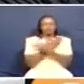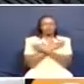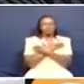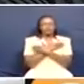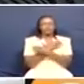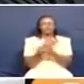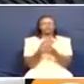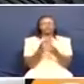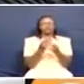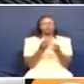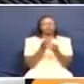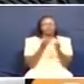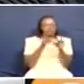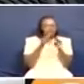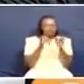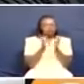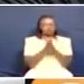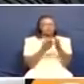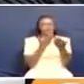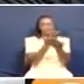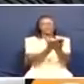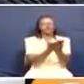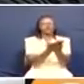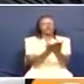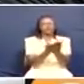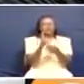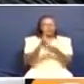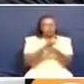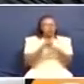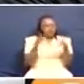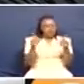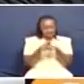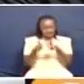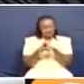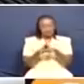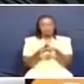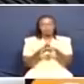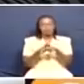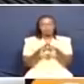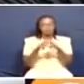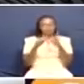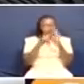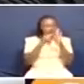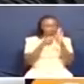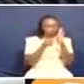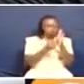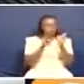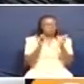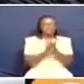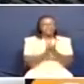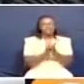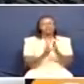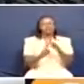together with the submissions. And using the same arguments that have been raised by